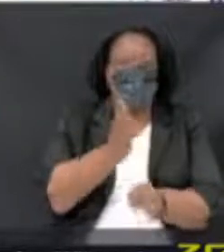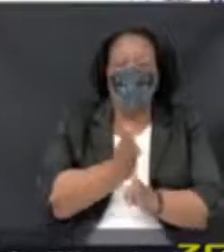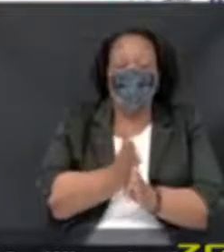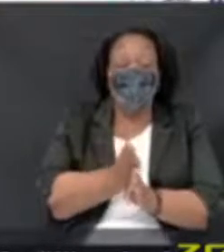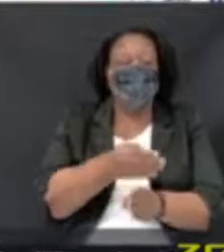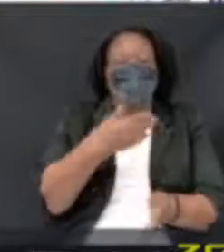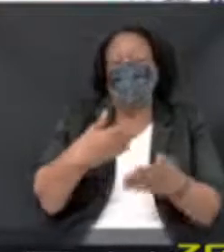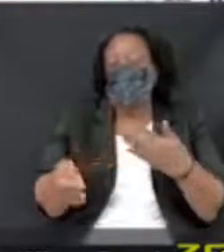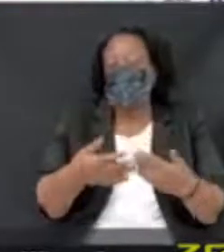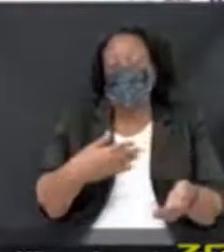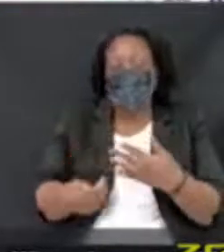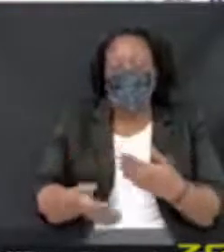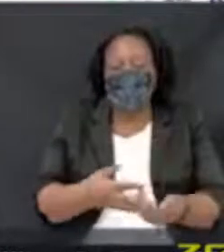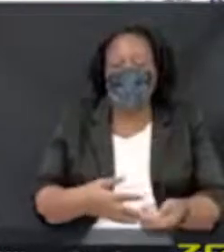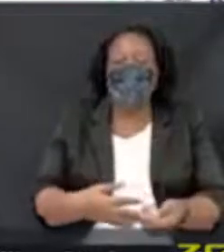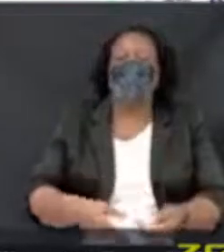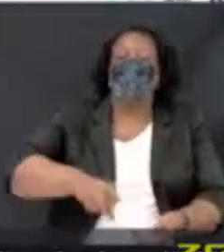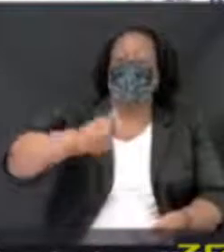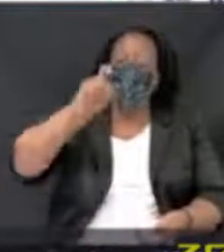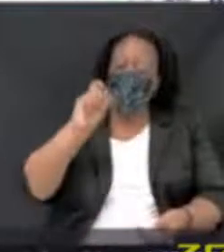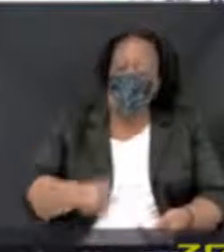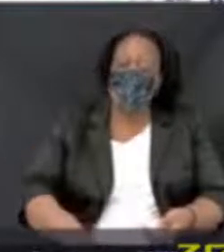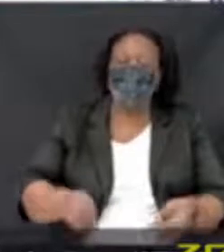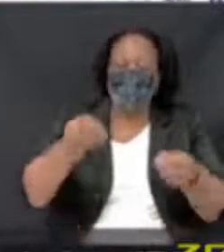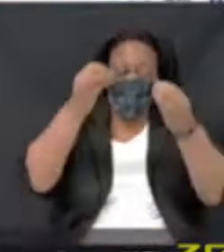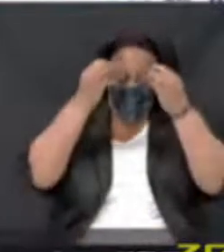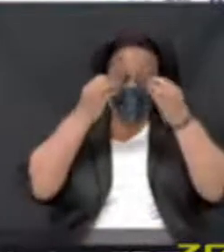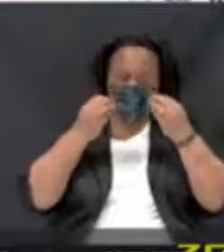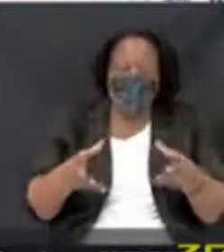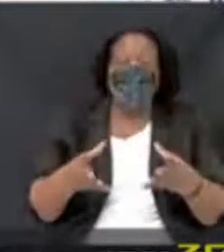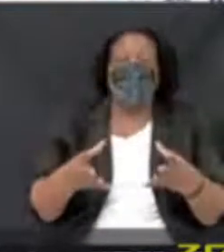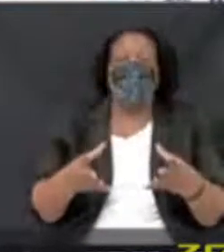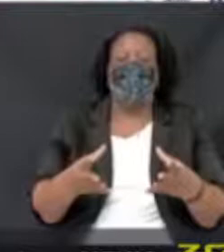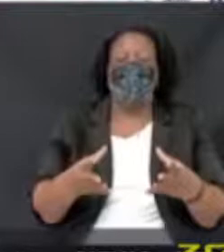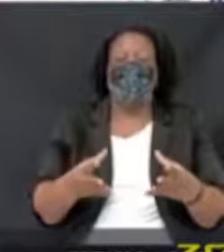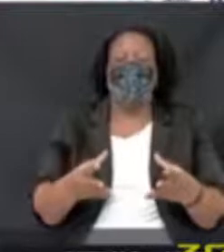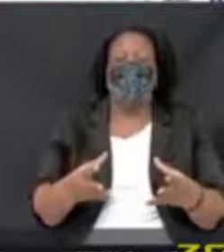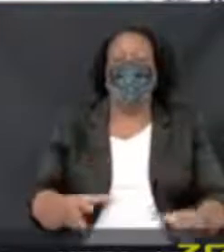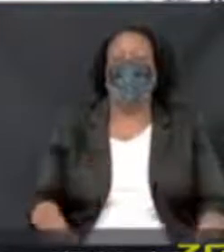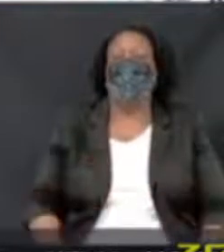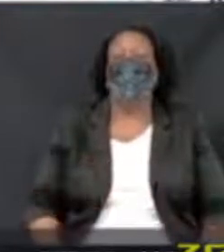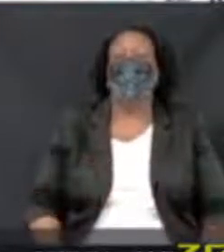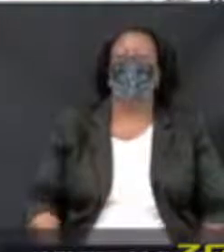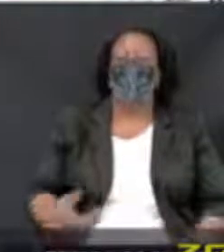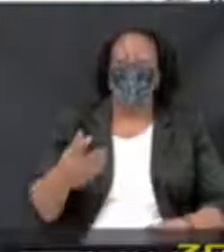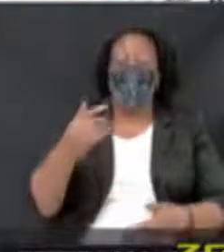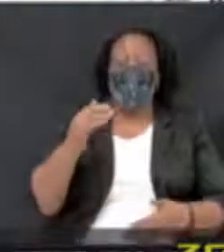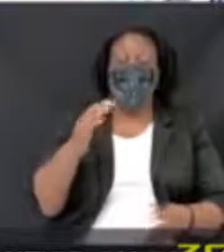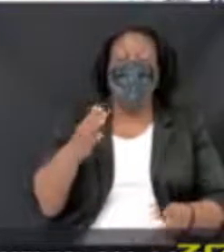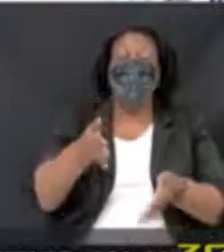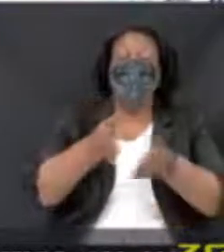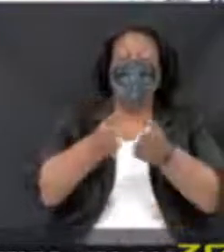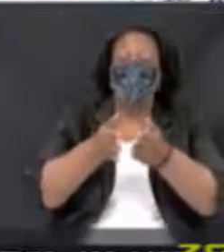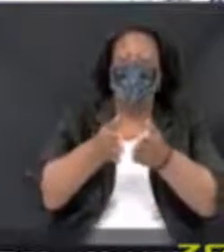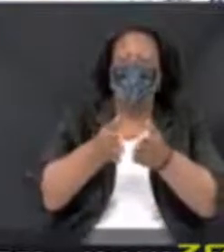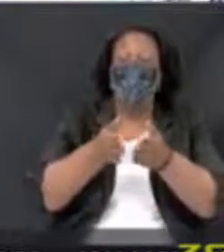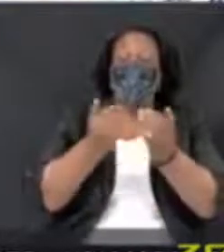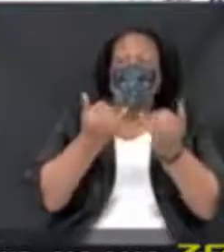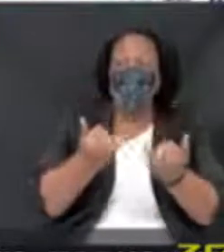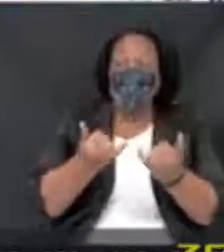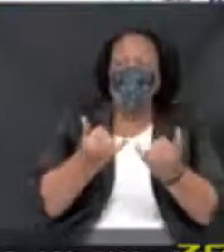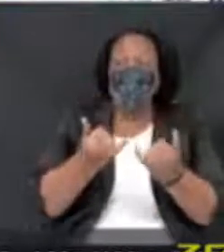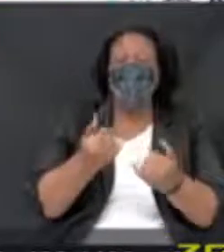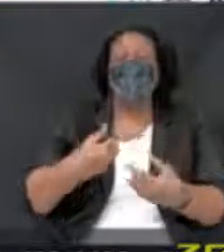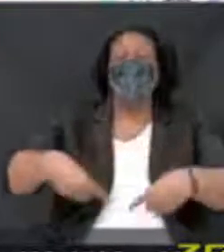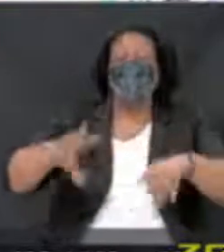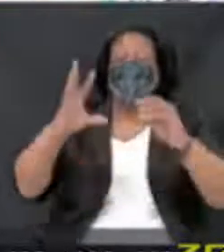to the protocols. So what we will do, and thank you for this question, what we will do again, we will engage the operators,